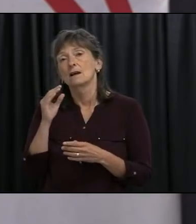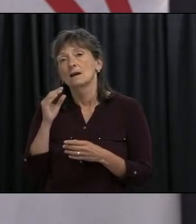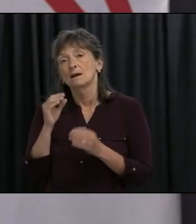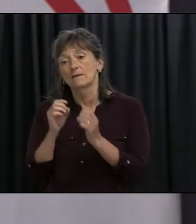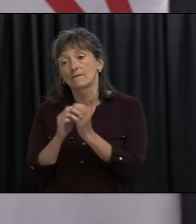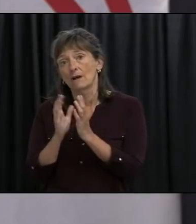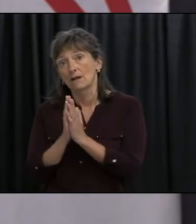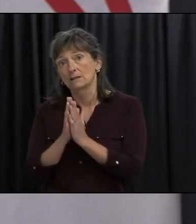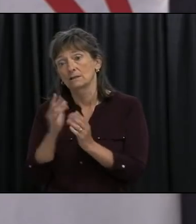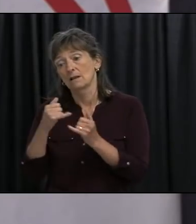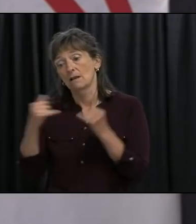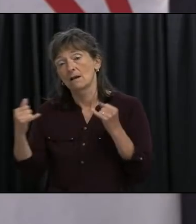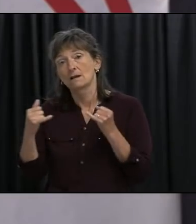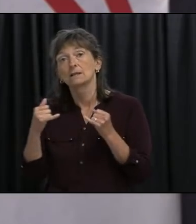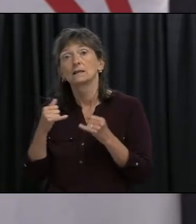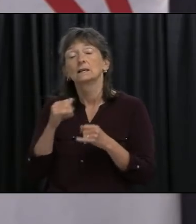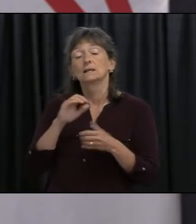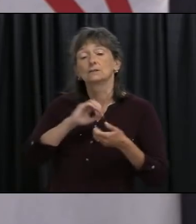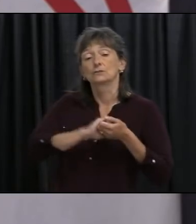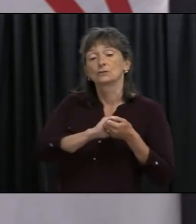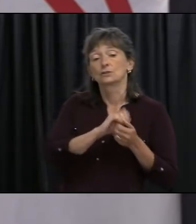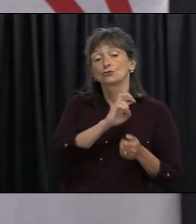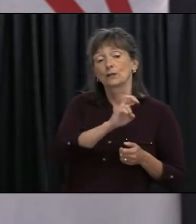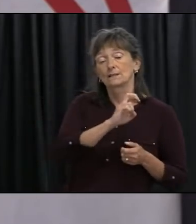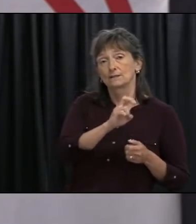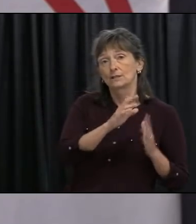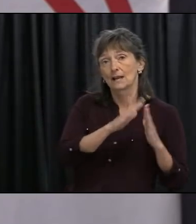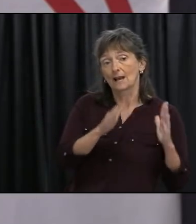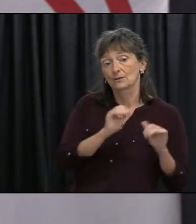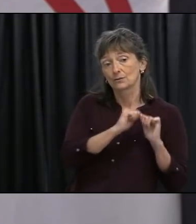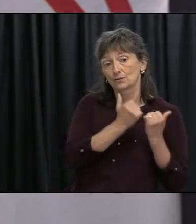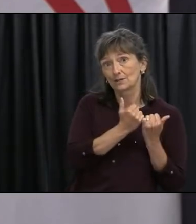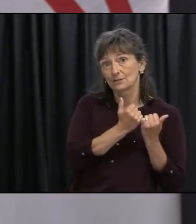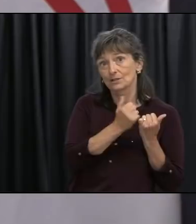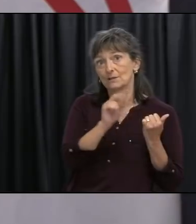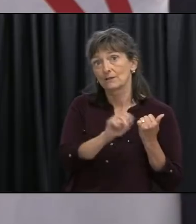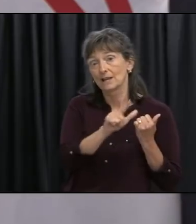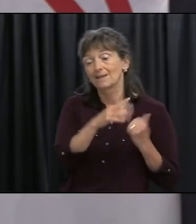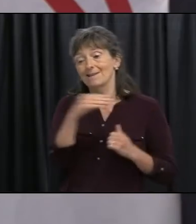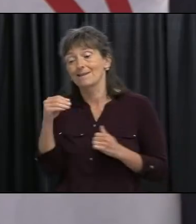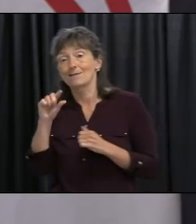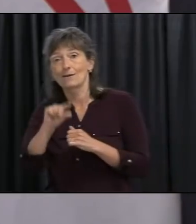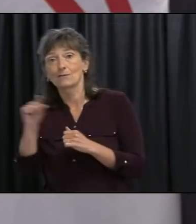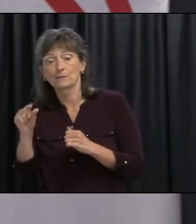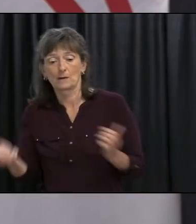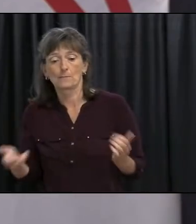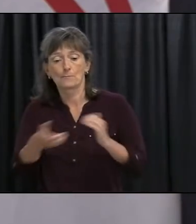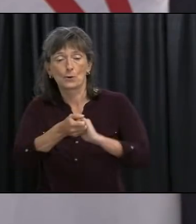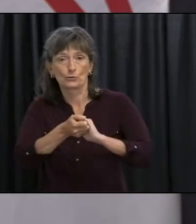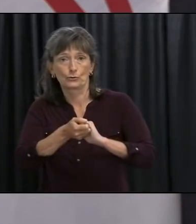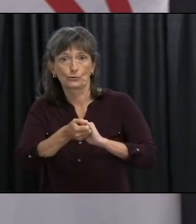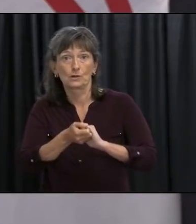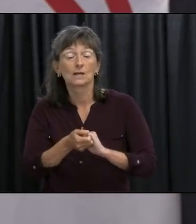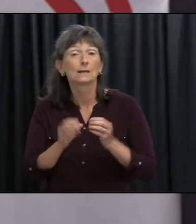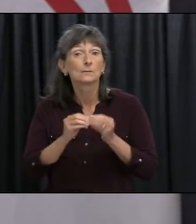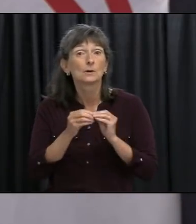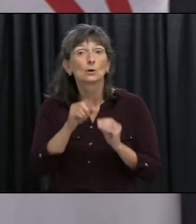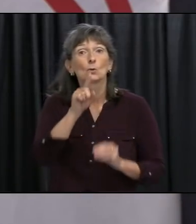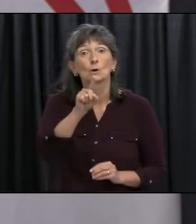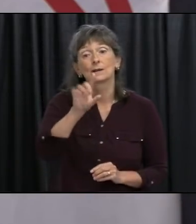the Government of Newfoundland and Labrador and the Transition House Association of Newfoundland and Labrador. The number is